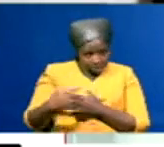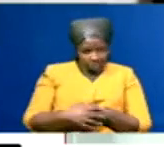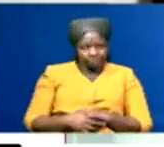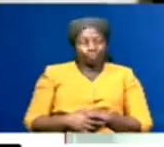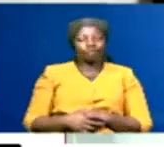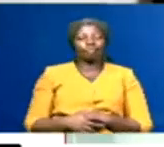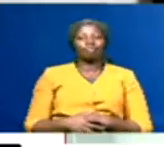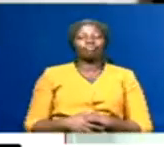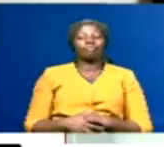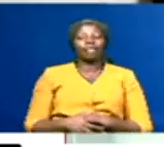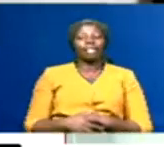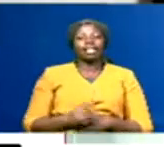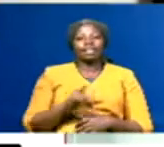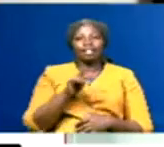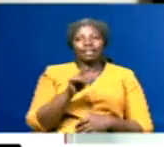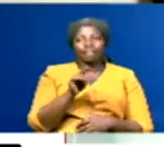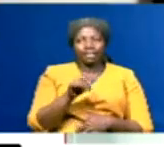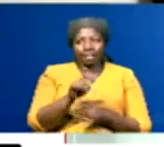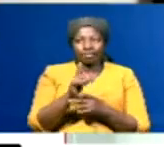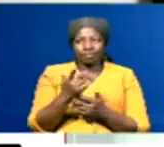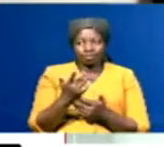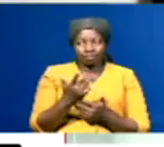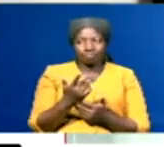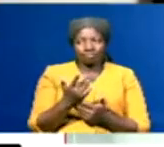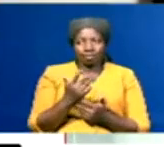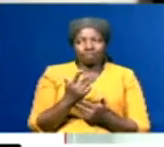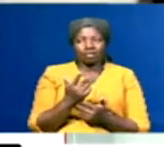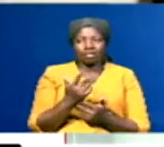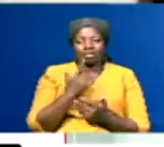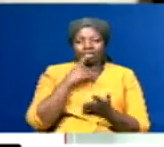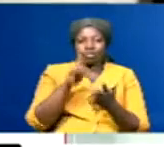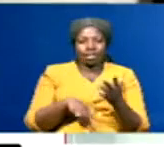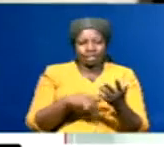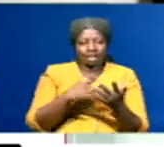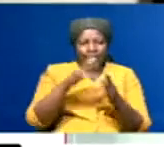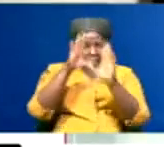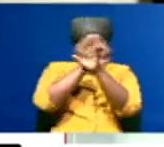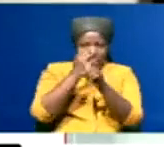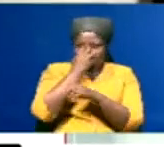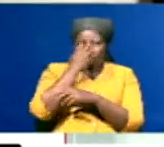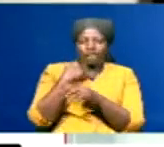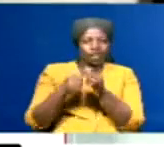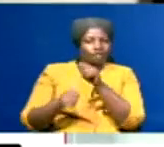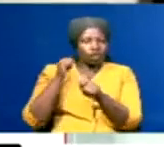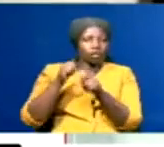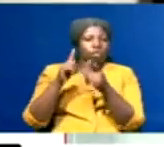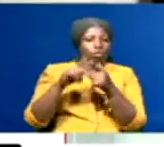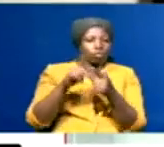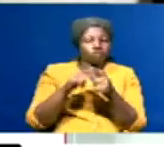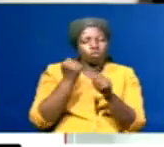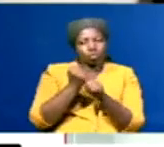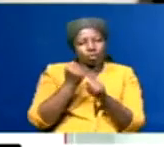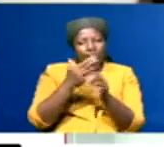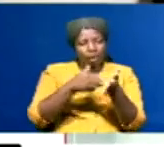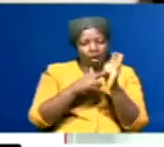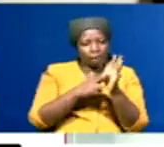the opposition's irreducible minimums, saying the opposition's option is to push Kenyans to exercise the people's power.